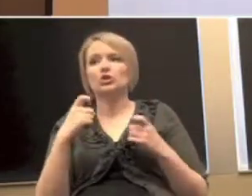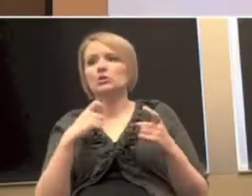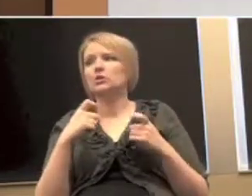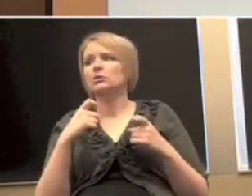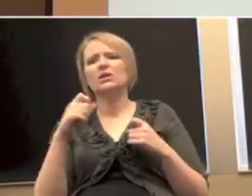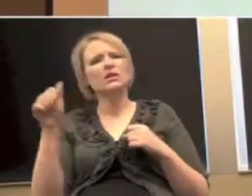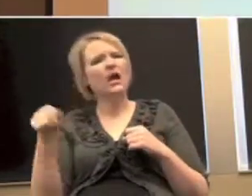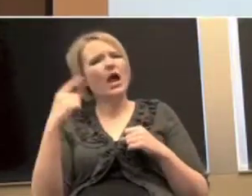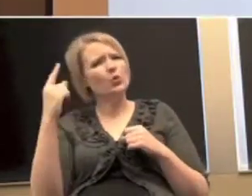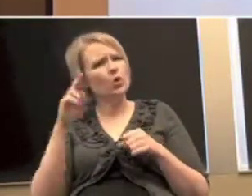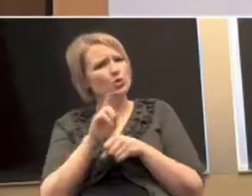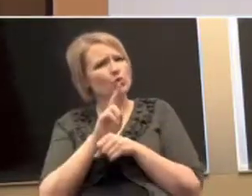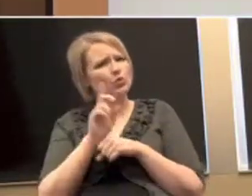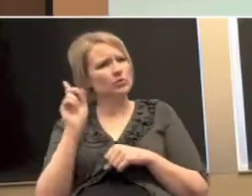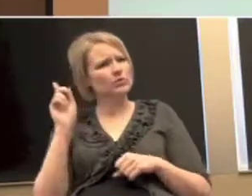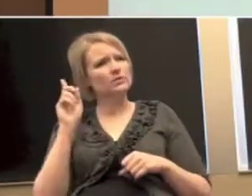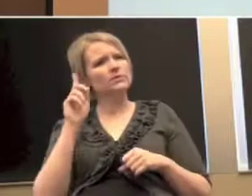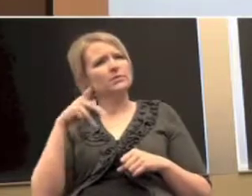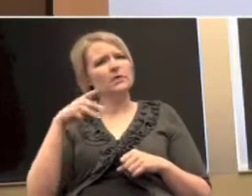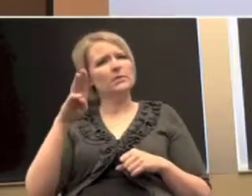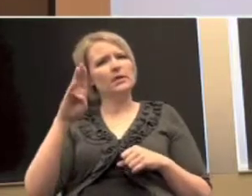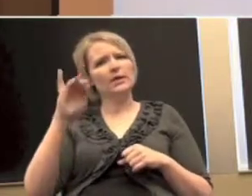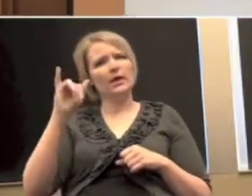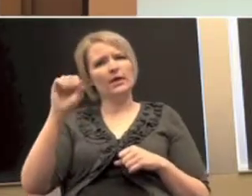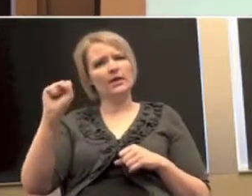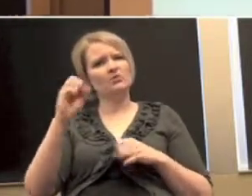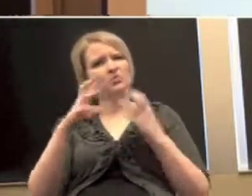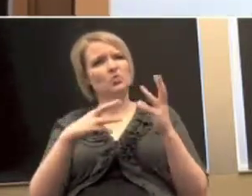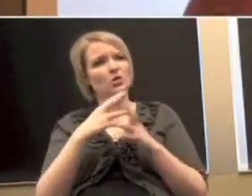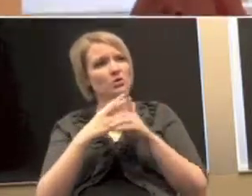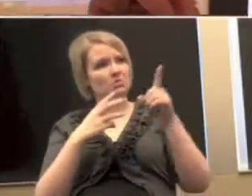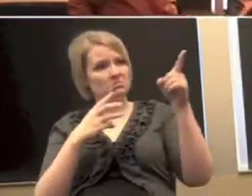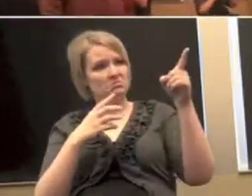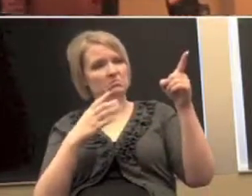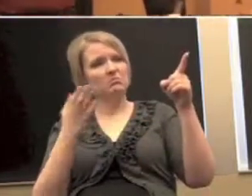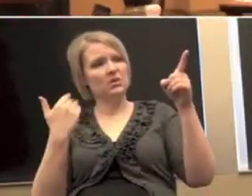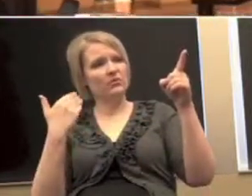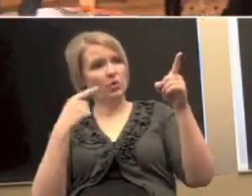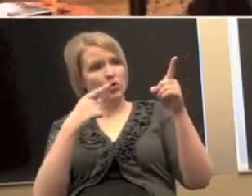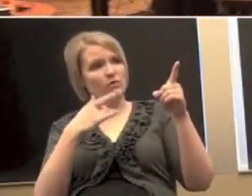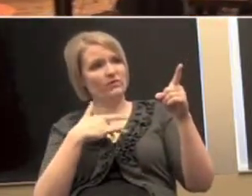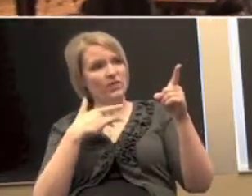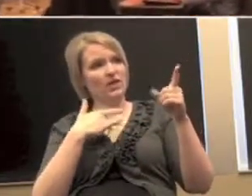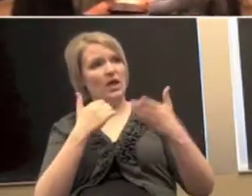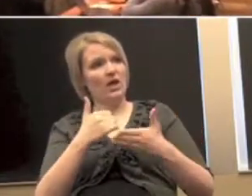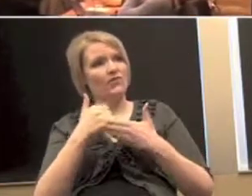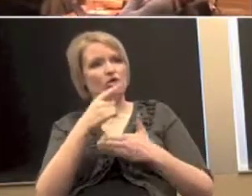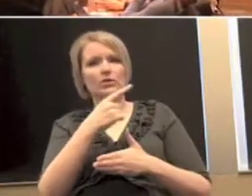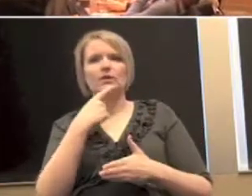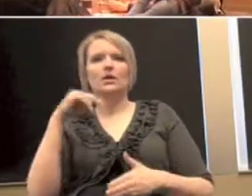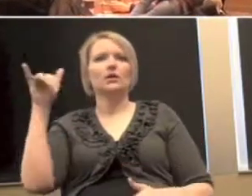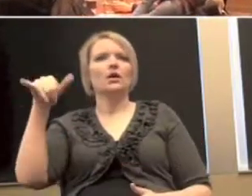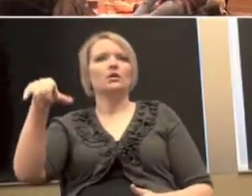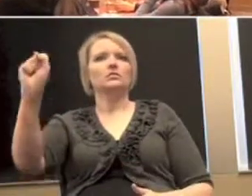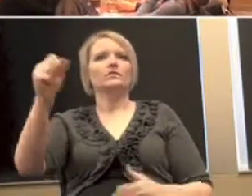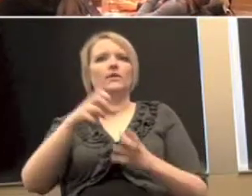Has anybody used PBIS World? You've used it before? You found it to be useful?